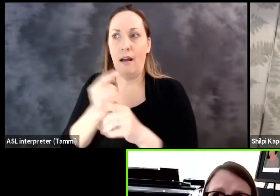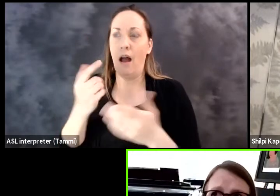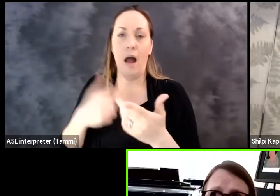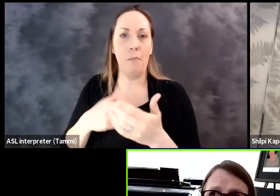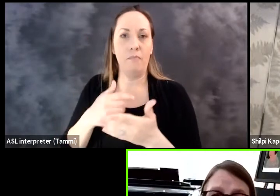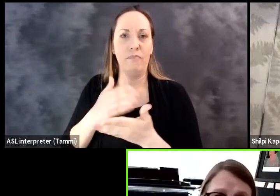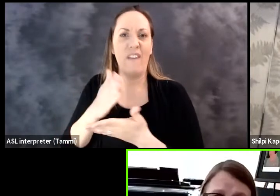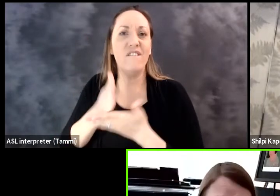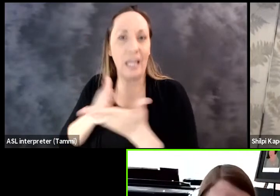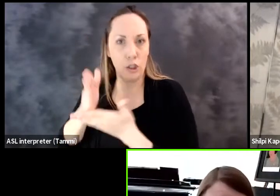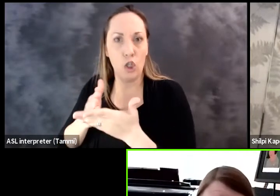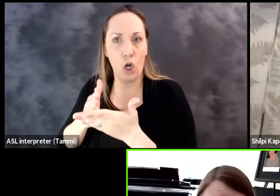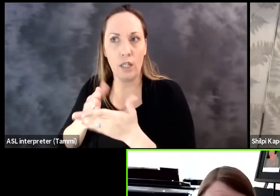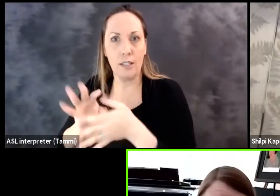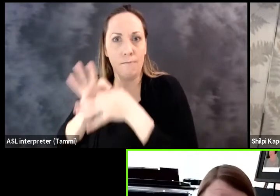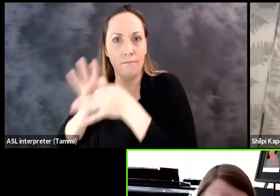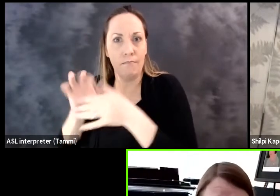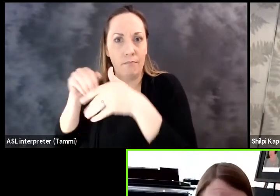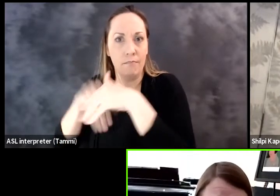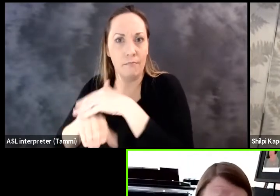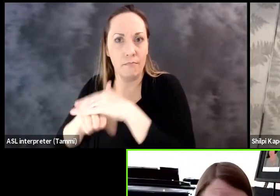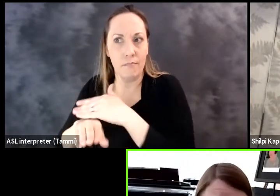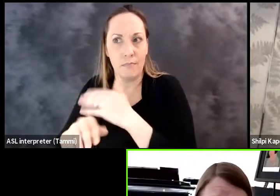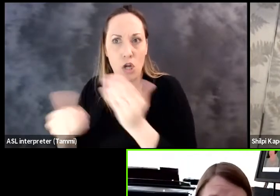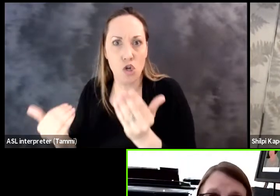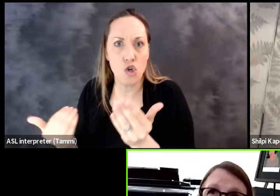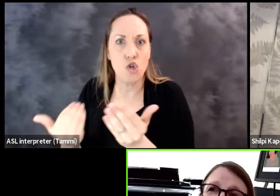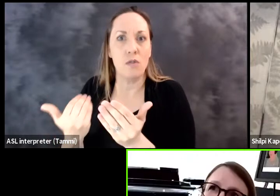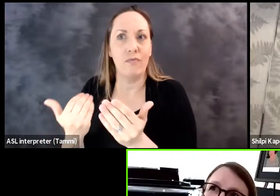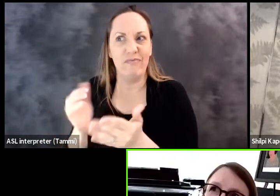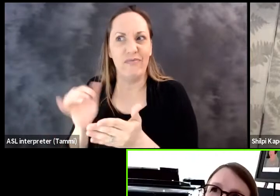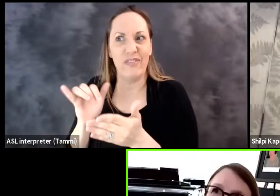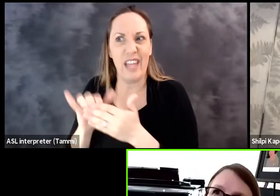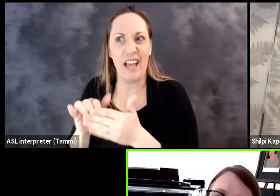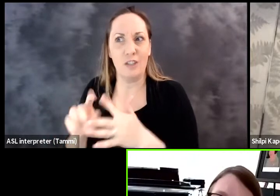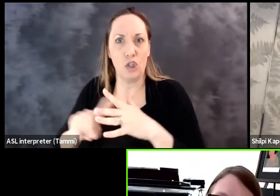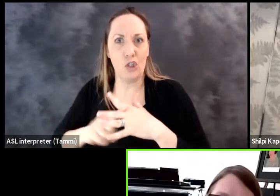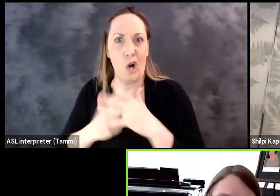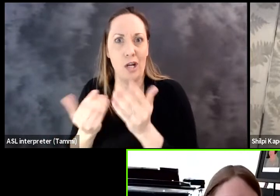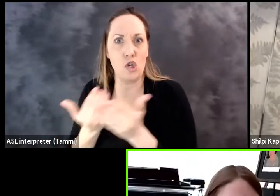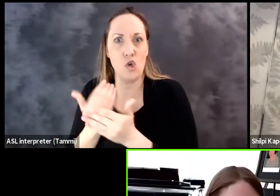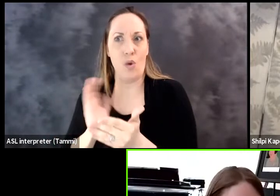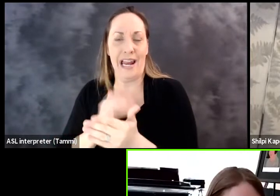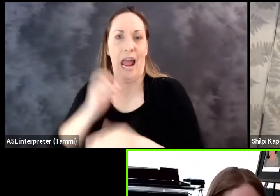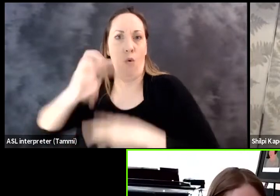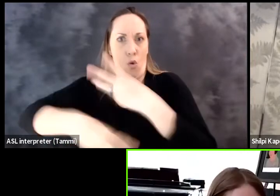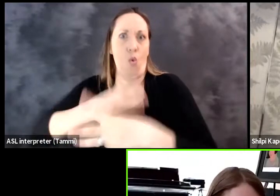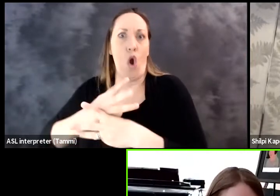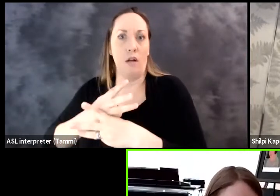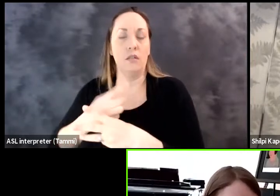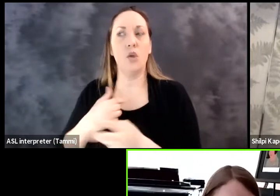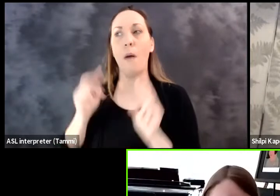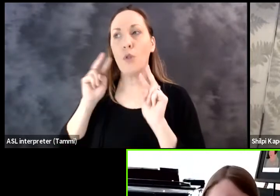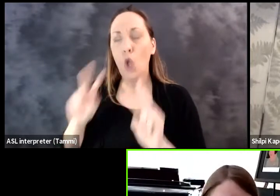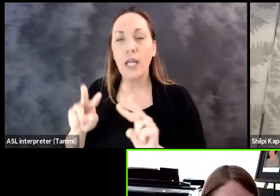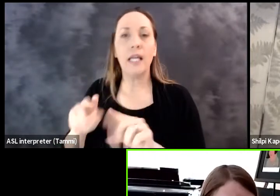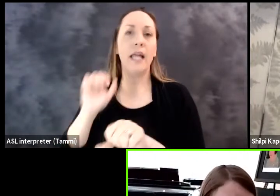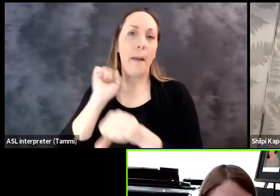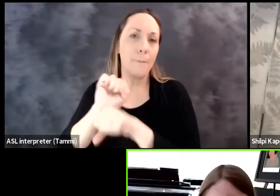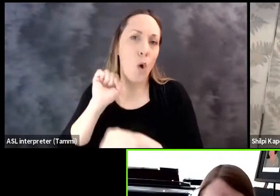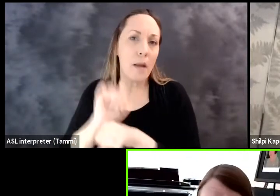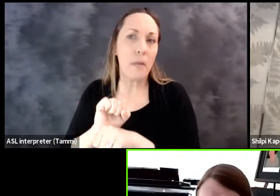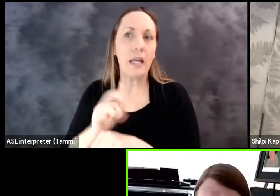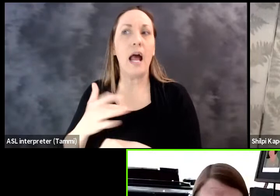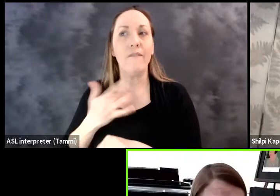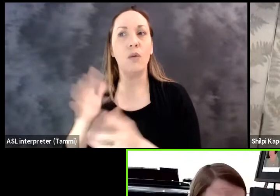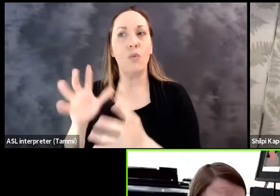features coming new into our world. And so I think, as I look at employment going out, I think we've got a heavy burden